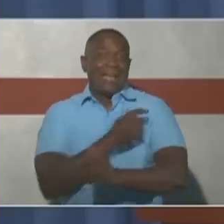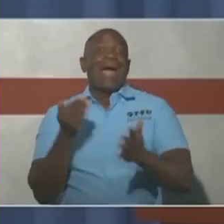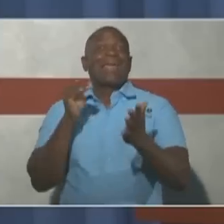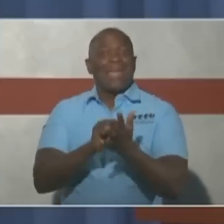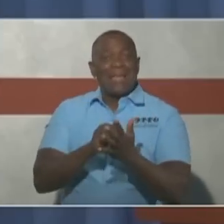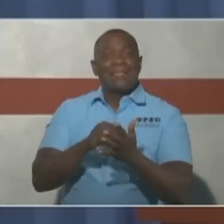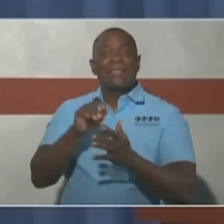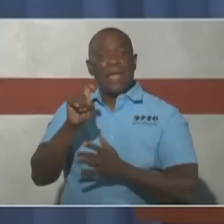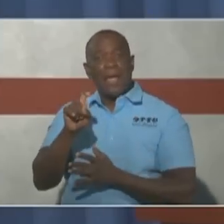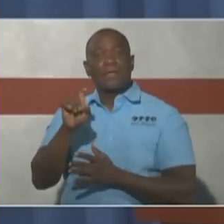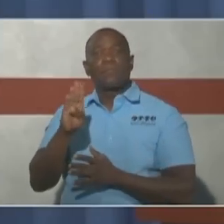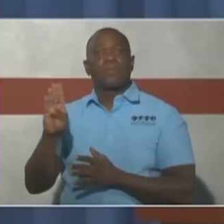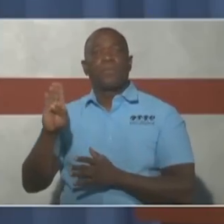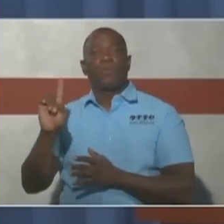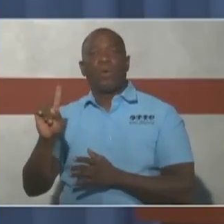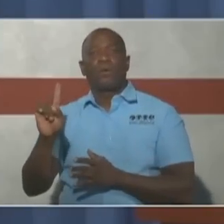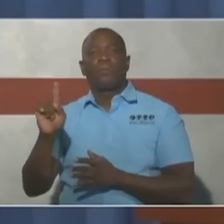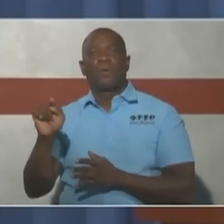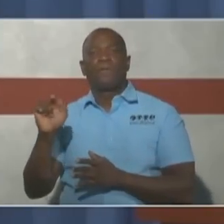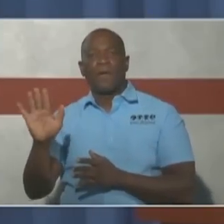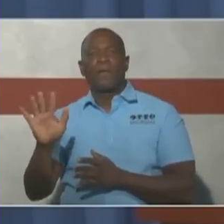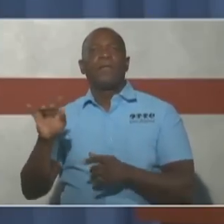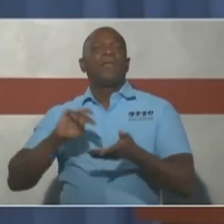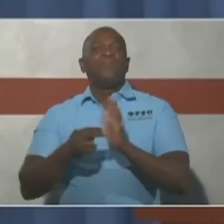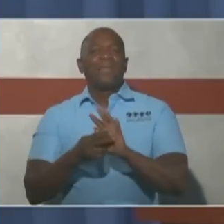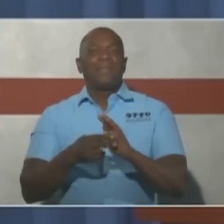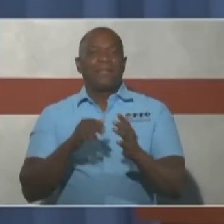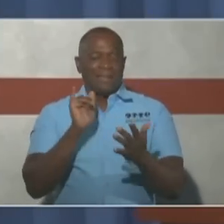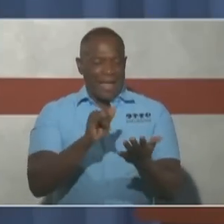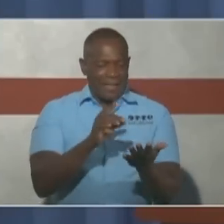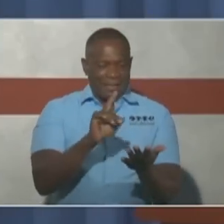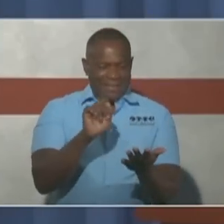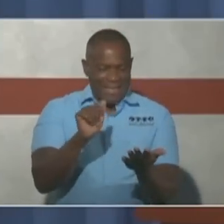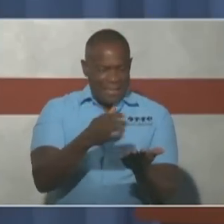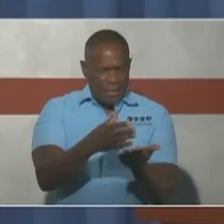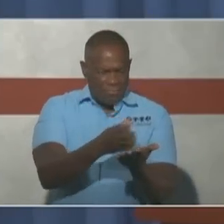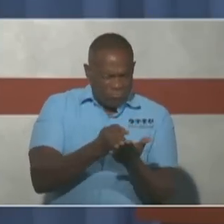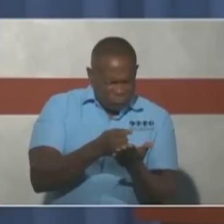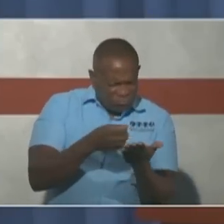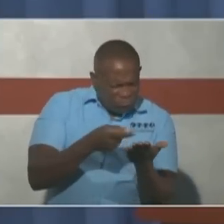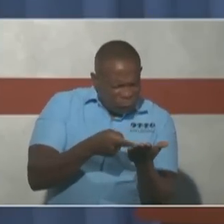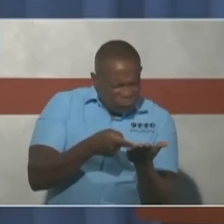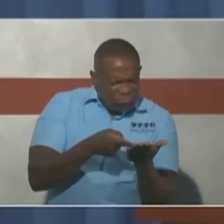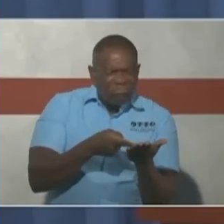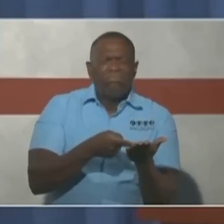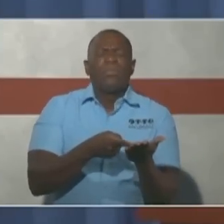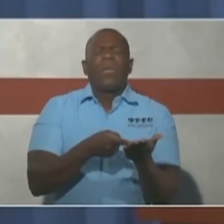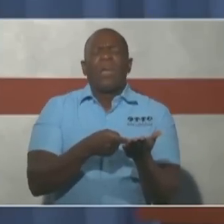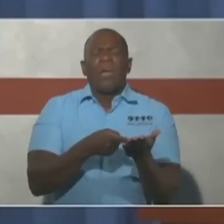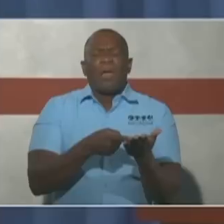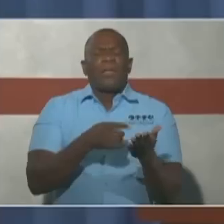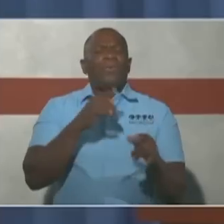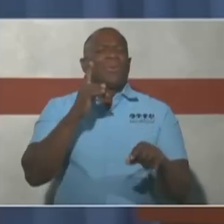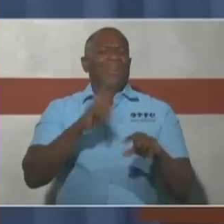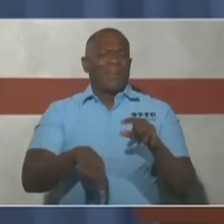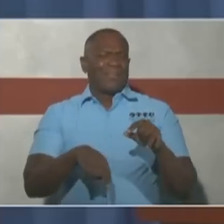the real-world effectiveness of vaccines against XBB 1.5. So you cannot take data that